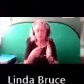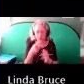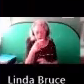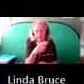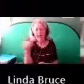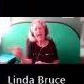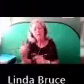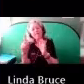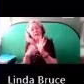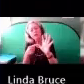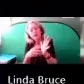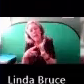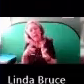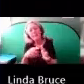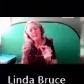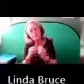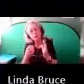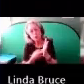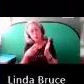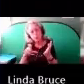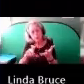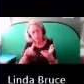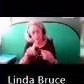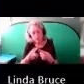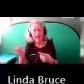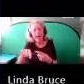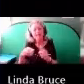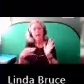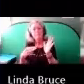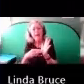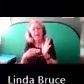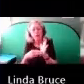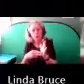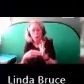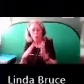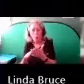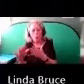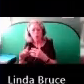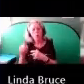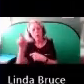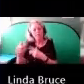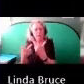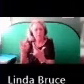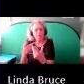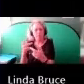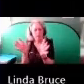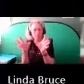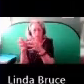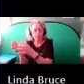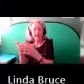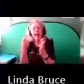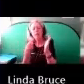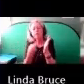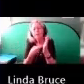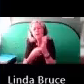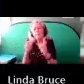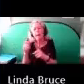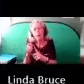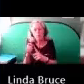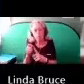Guide Dogs, Matthew Horspool from the Brailless and Other Ventures, and Richard Powell, who